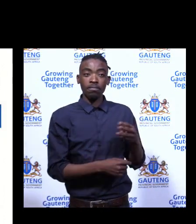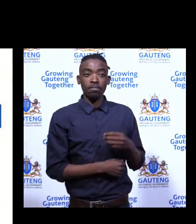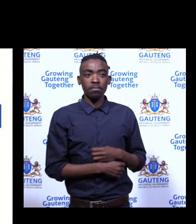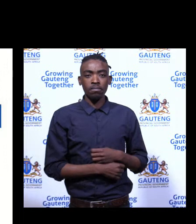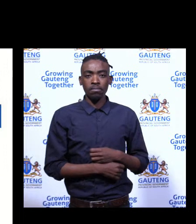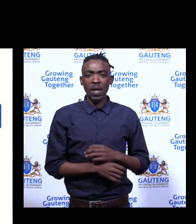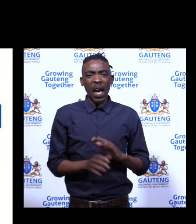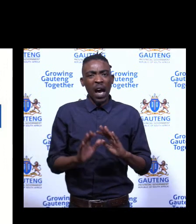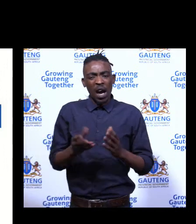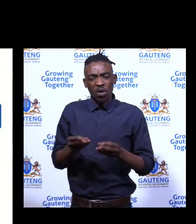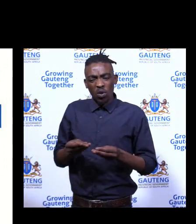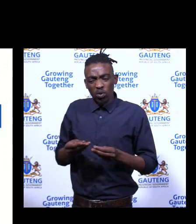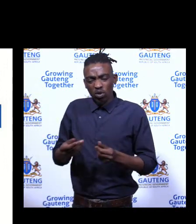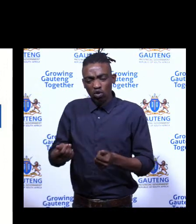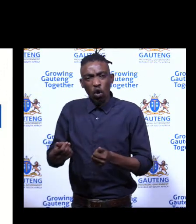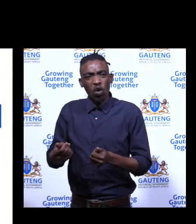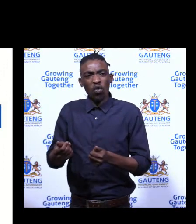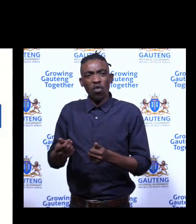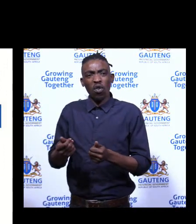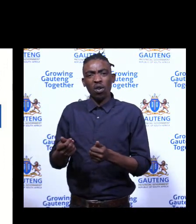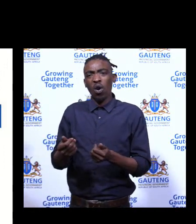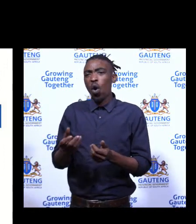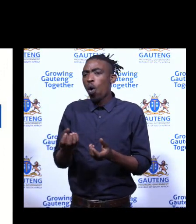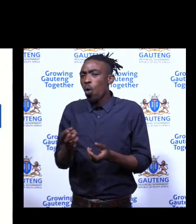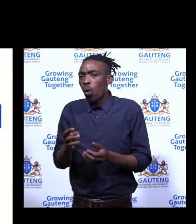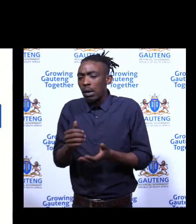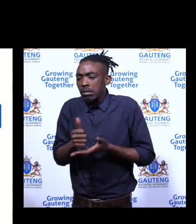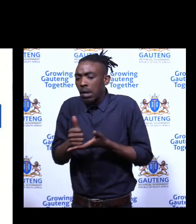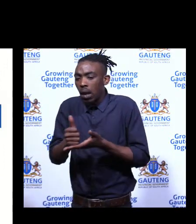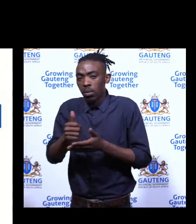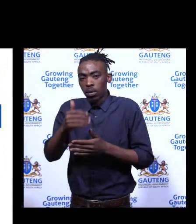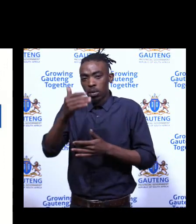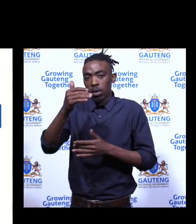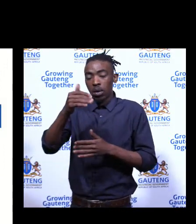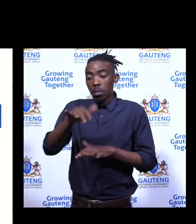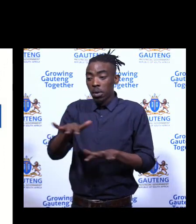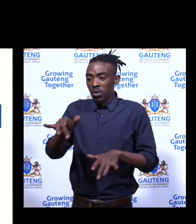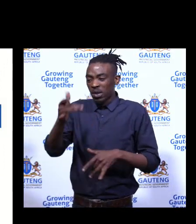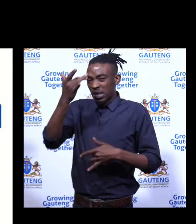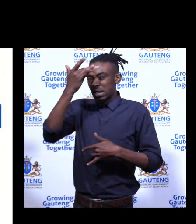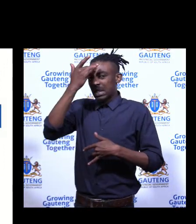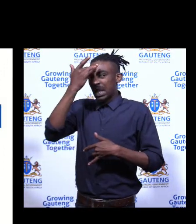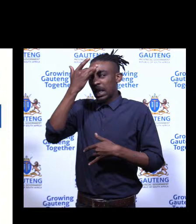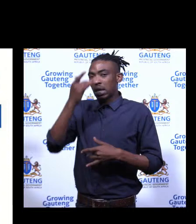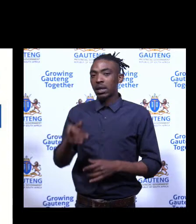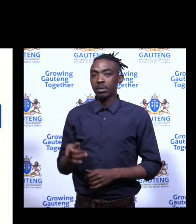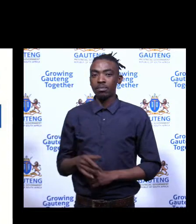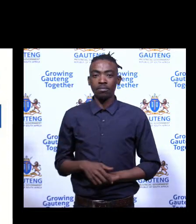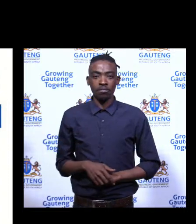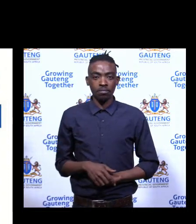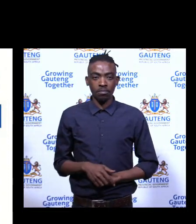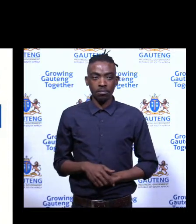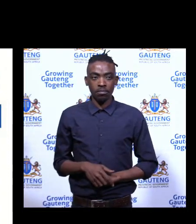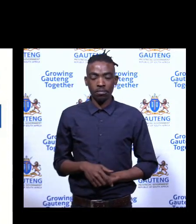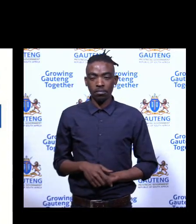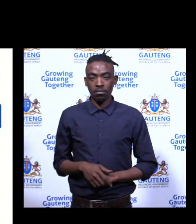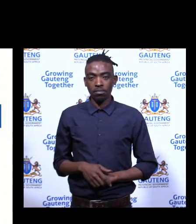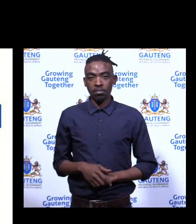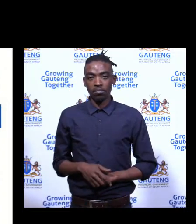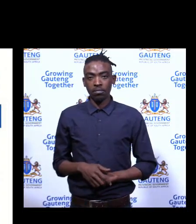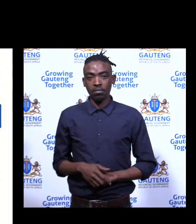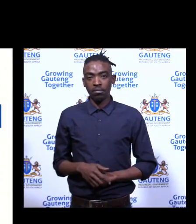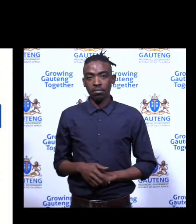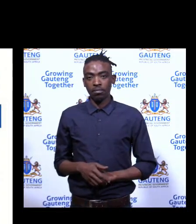the patients whom we know that we now cannot manage, and they will succumb to